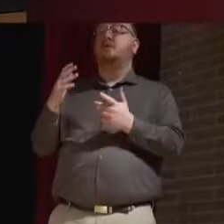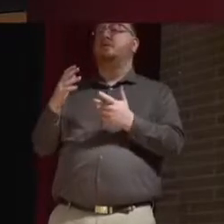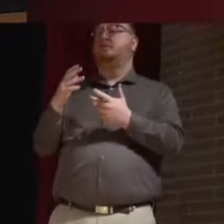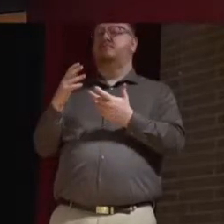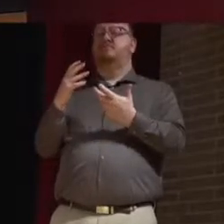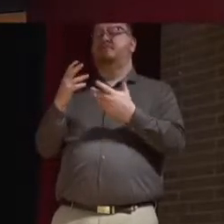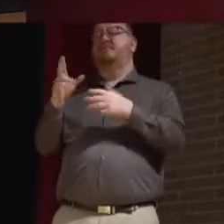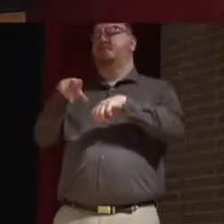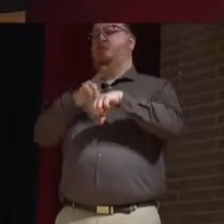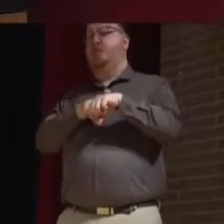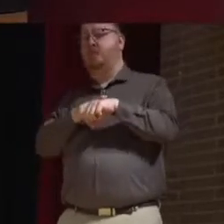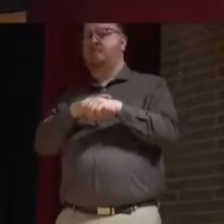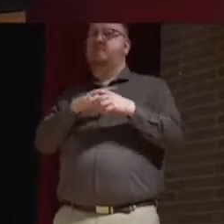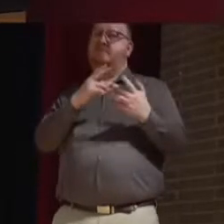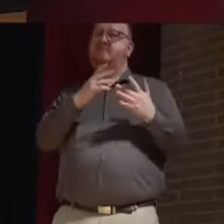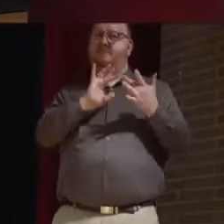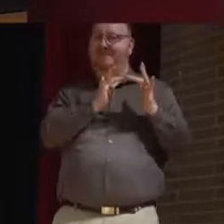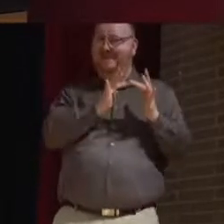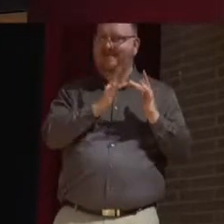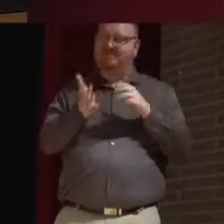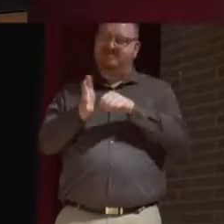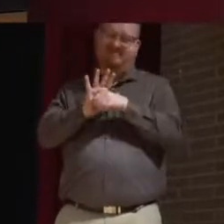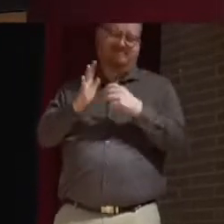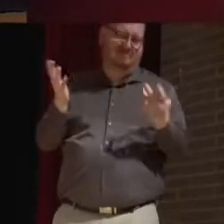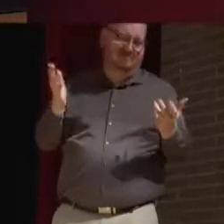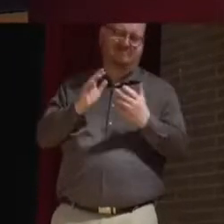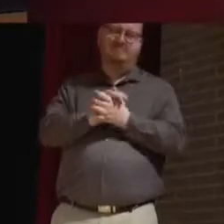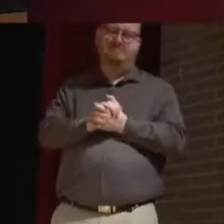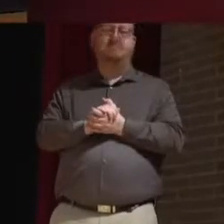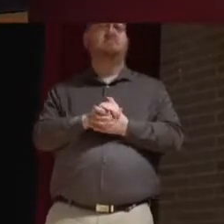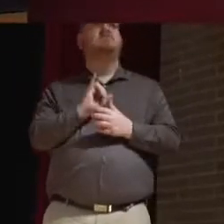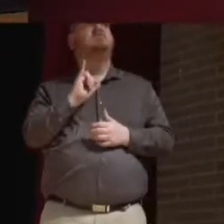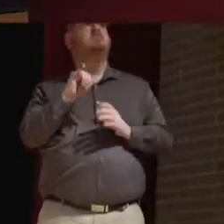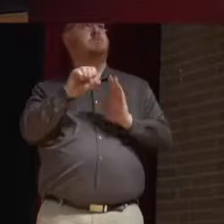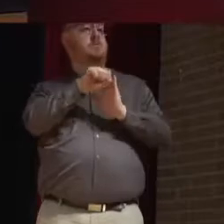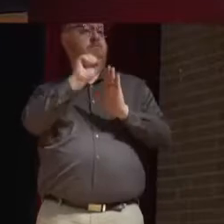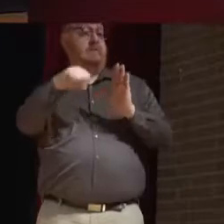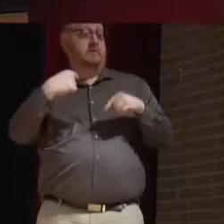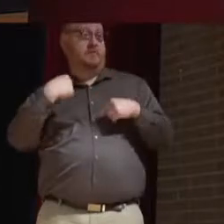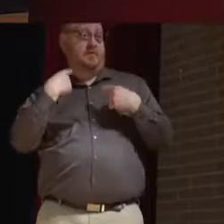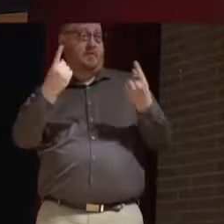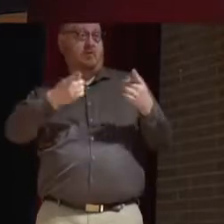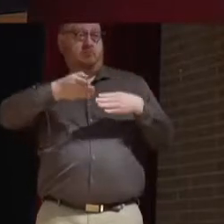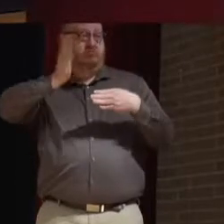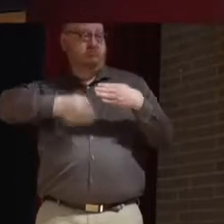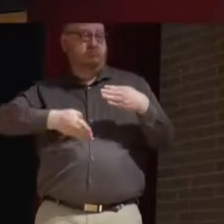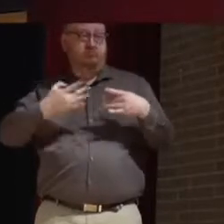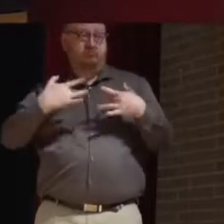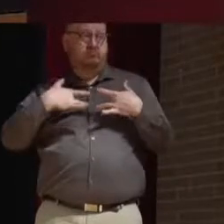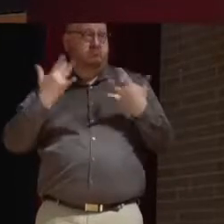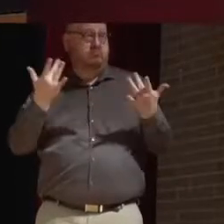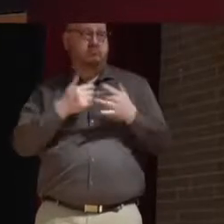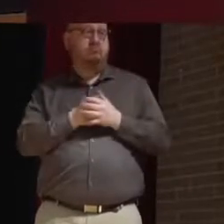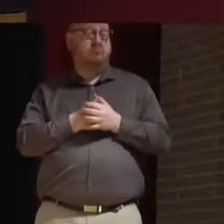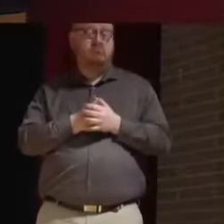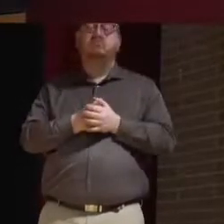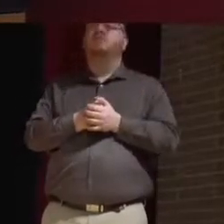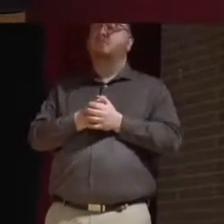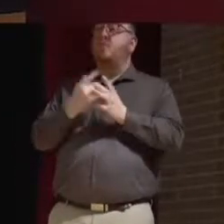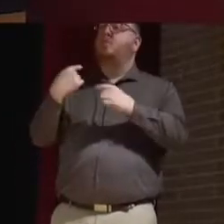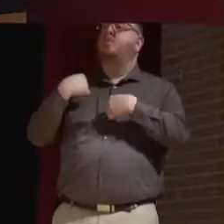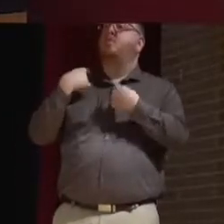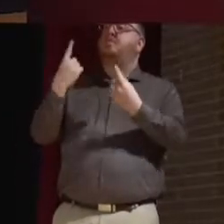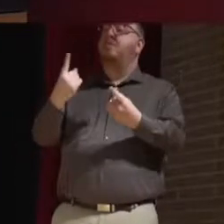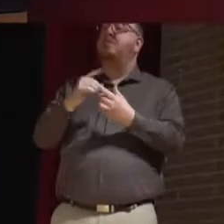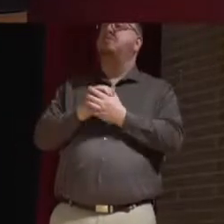doing it online, and yeah. How many semesters have you completed so far in your program? I've